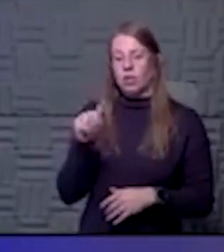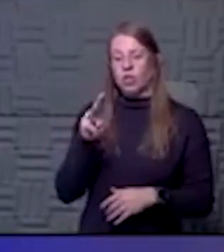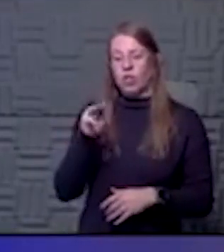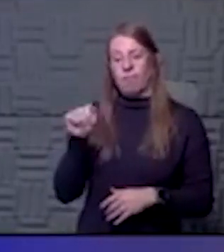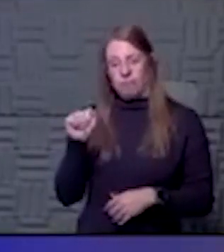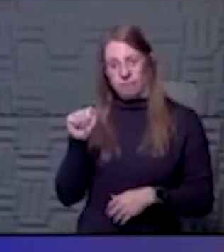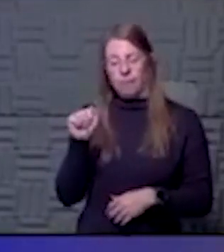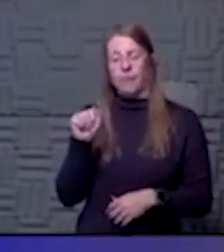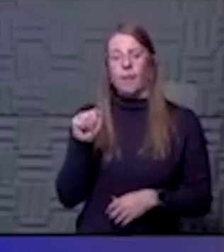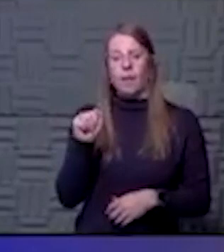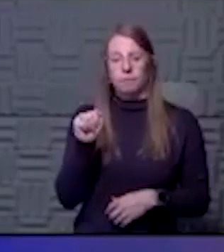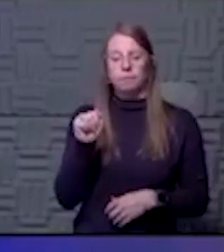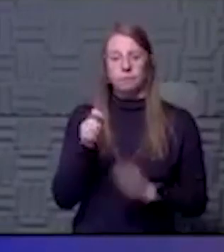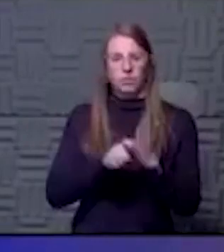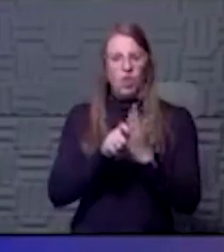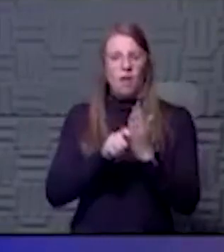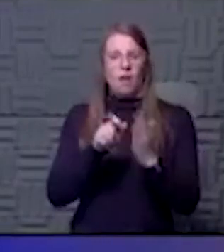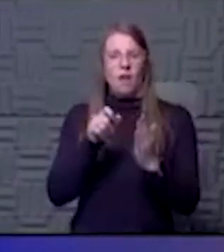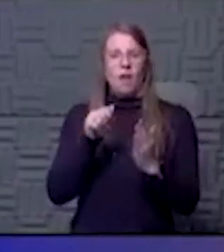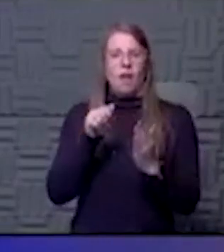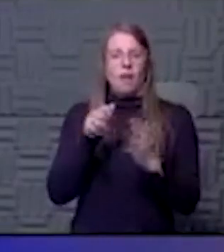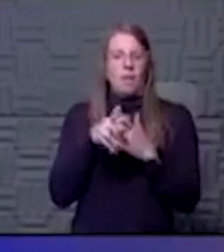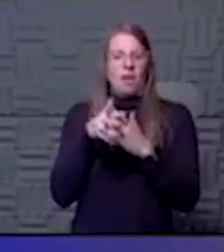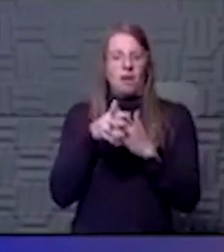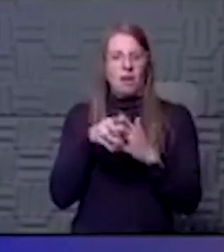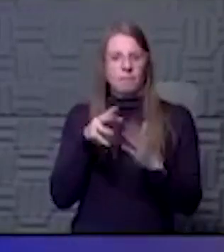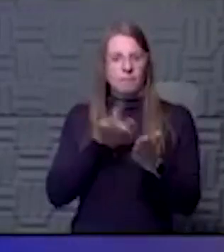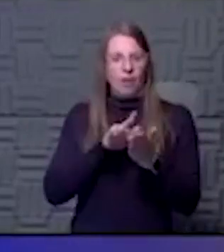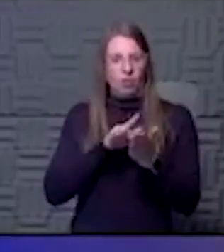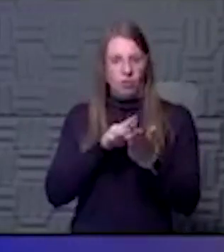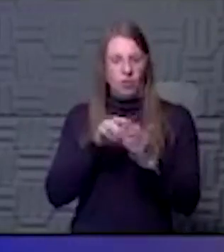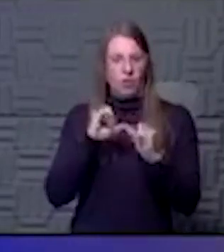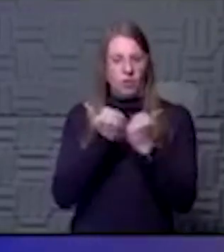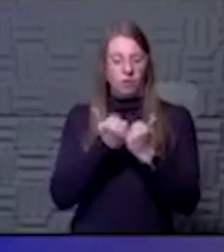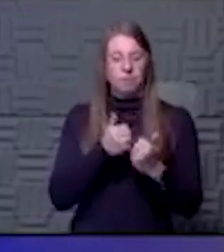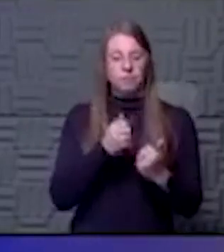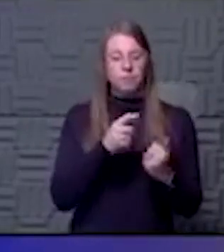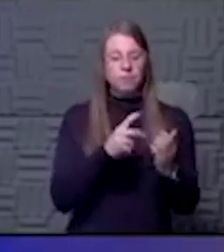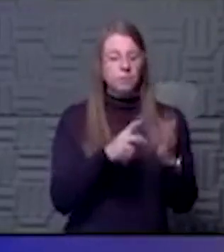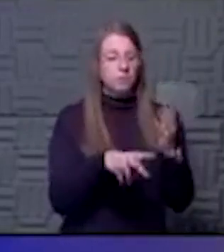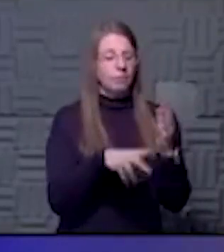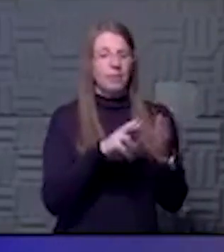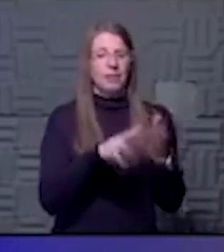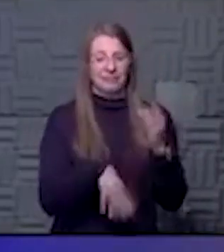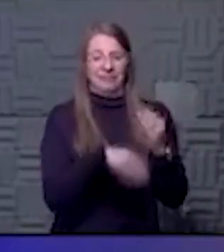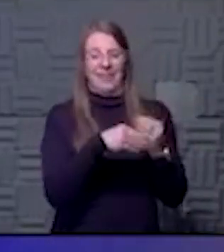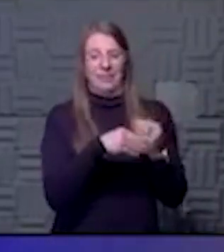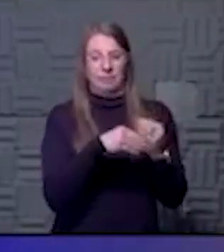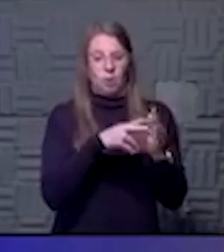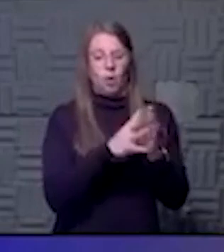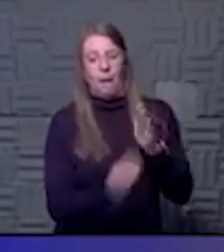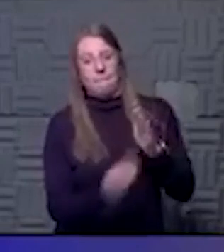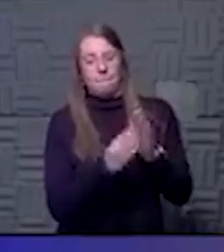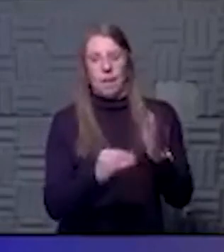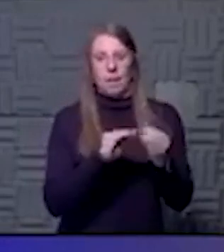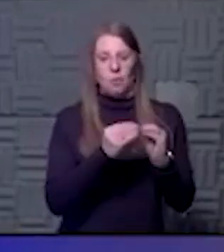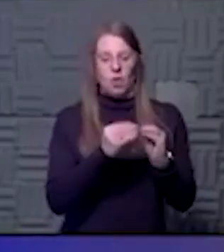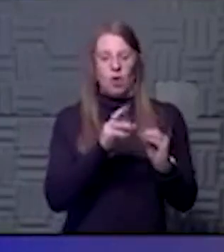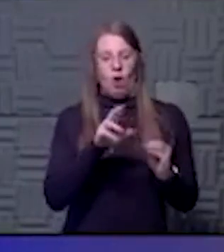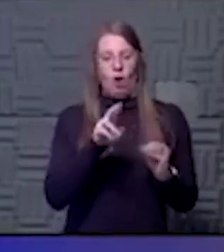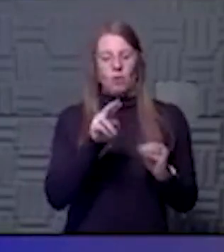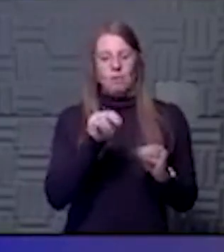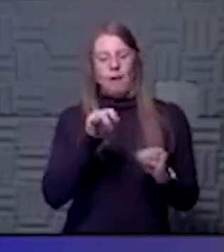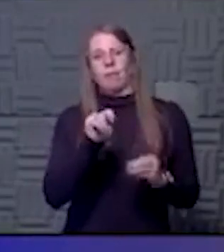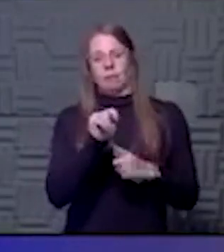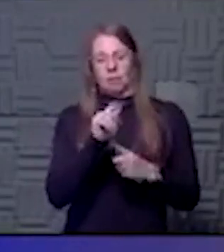Medical Association, that really looked at it using the replication number, so the R naught. How many people does one person infect?